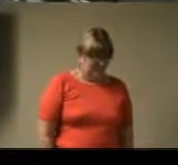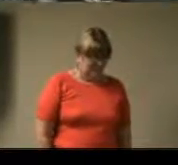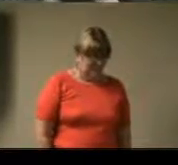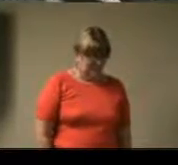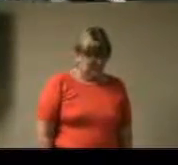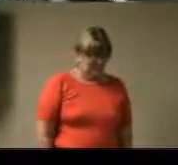oh